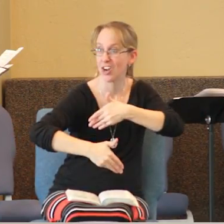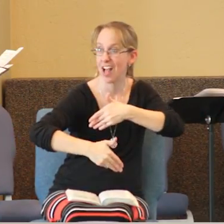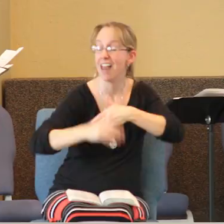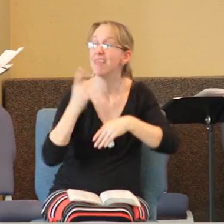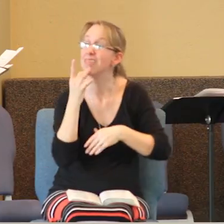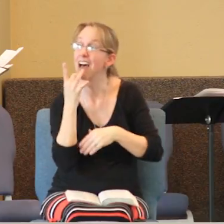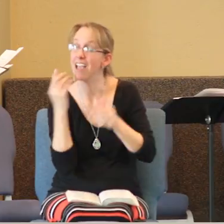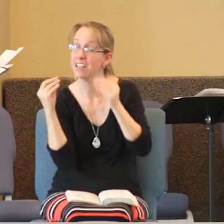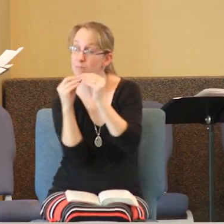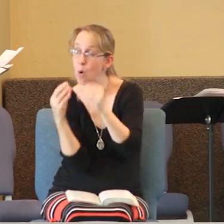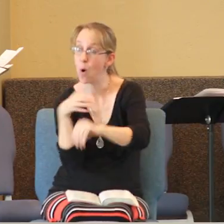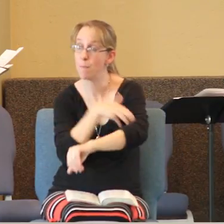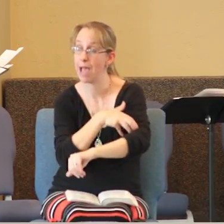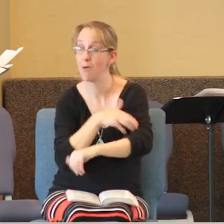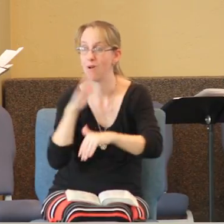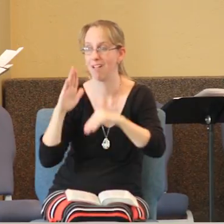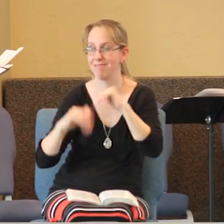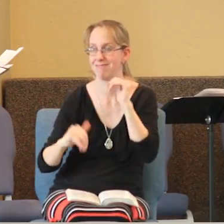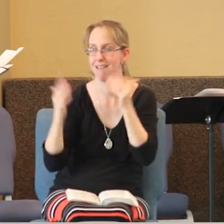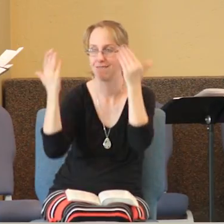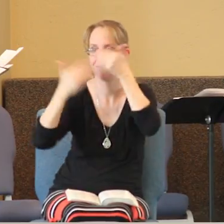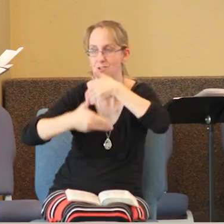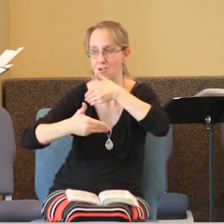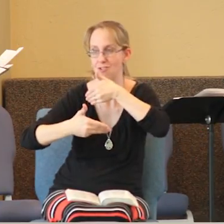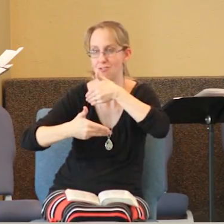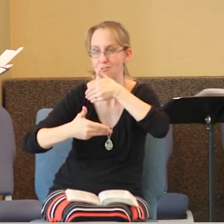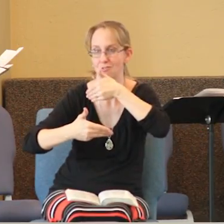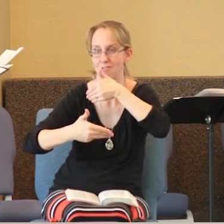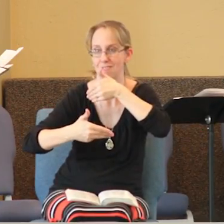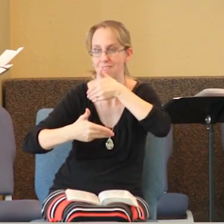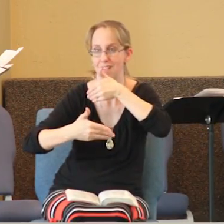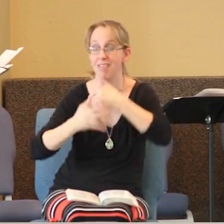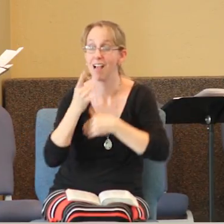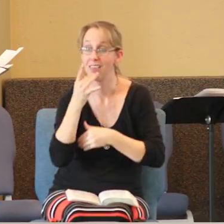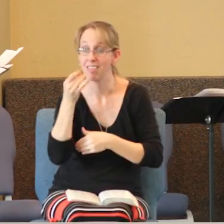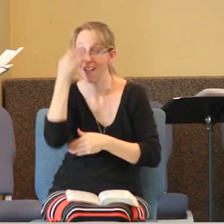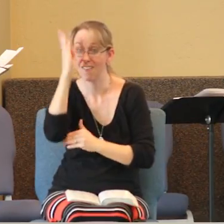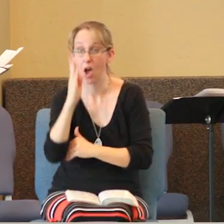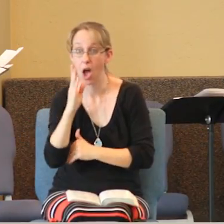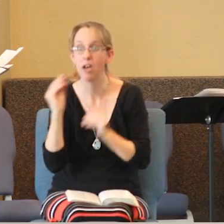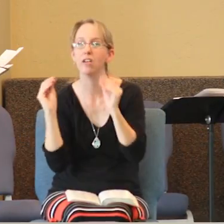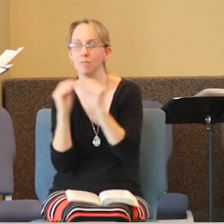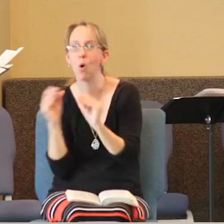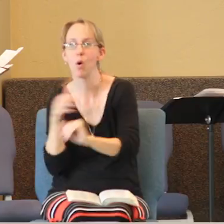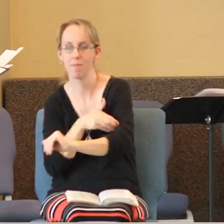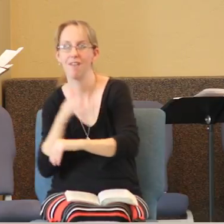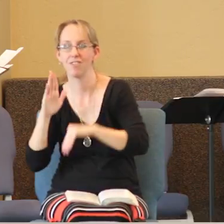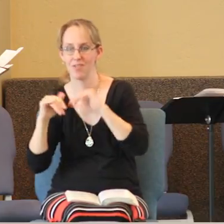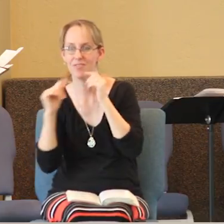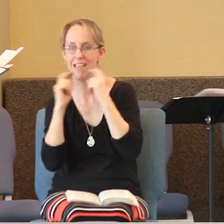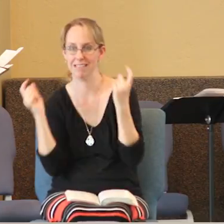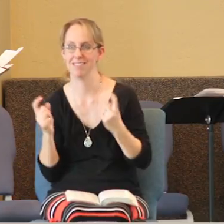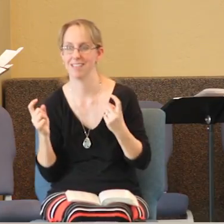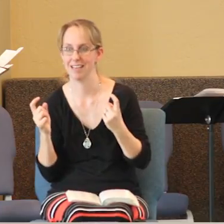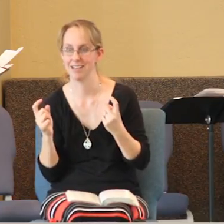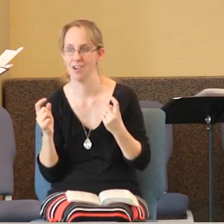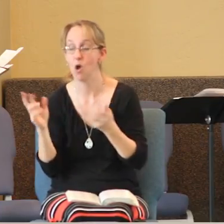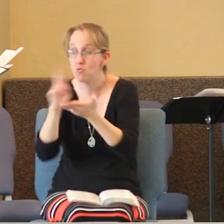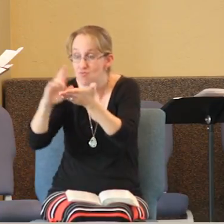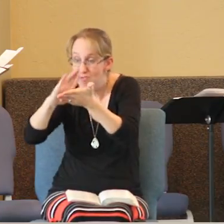By nature, light is more powerful than darkness. The light of God is more powerful than